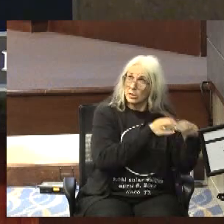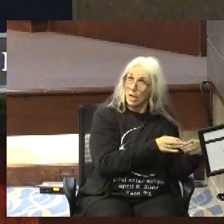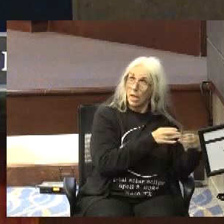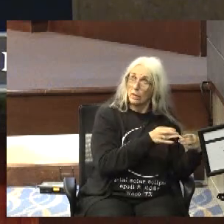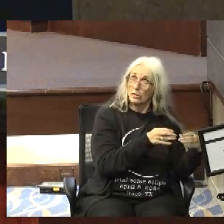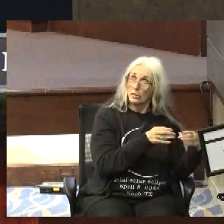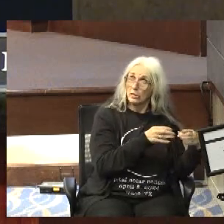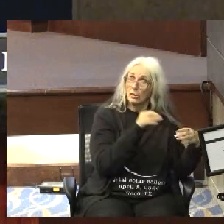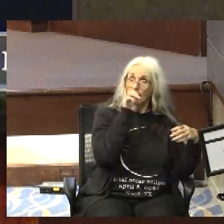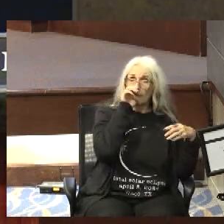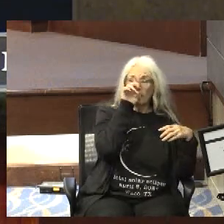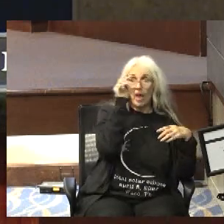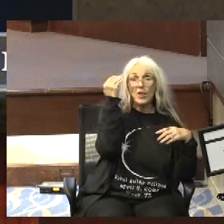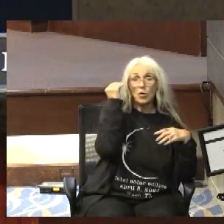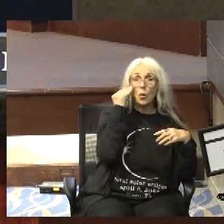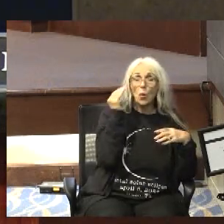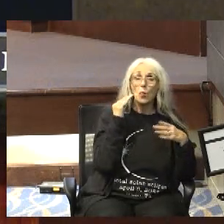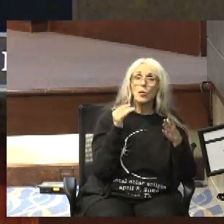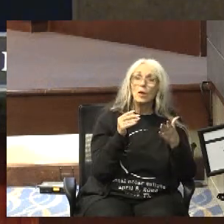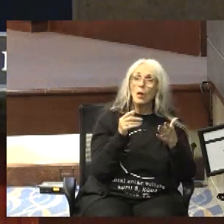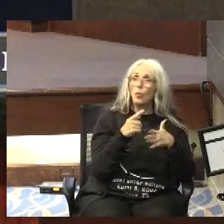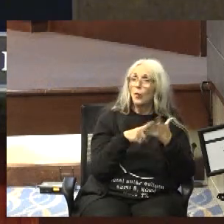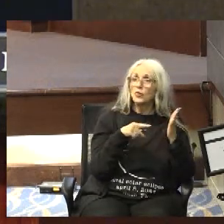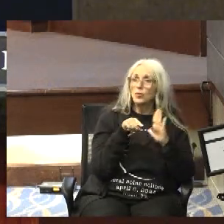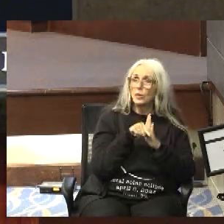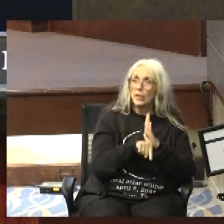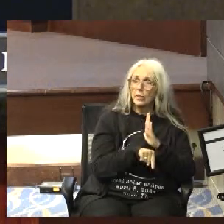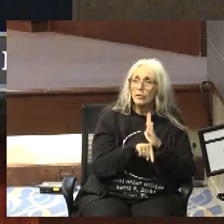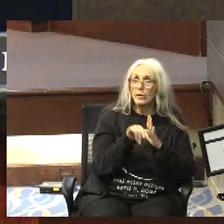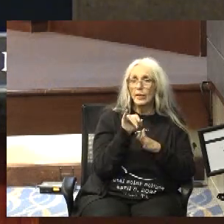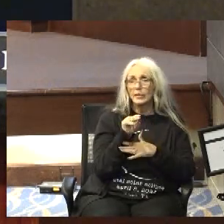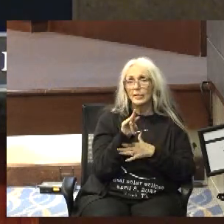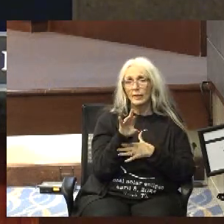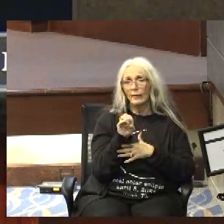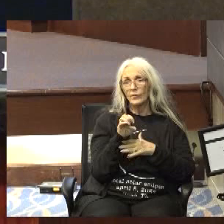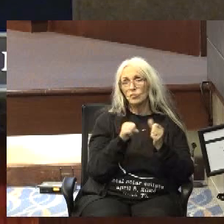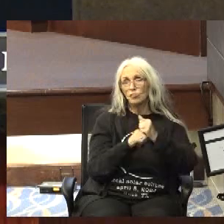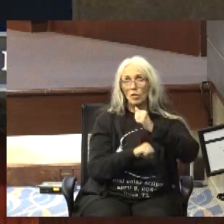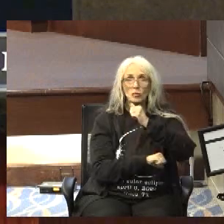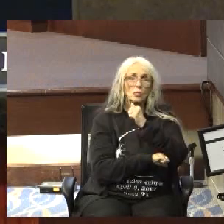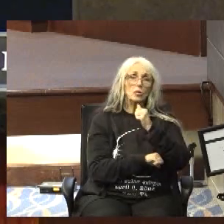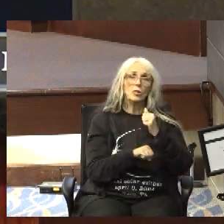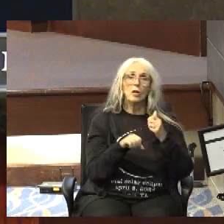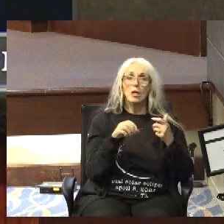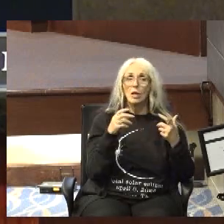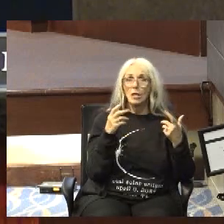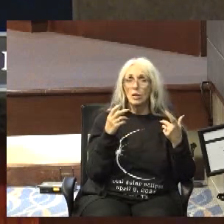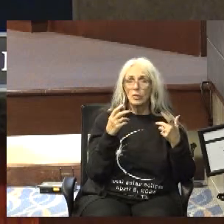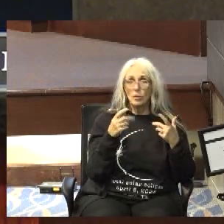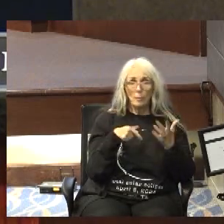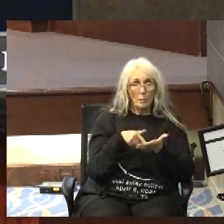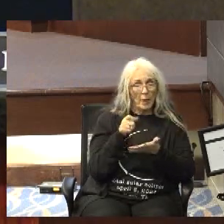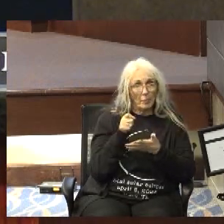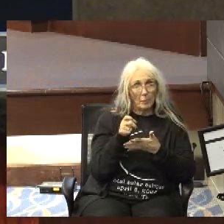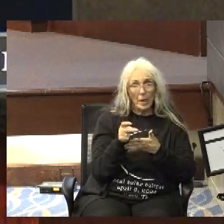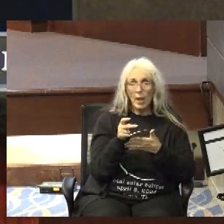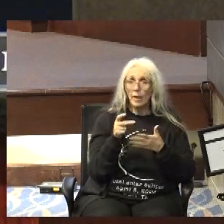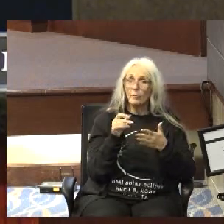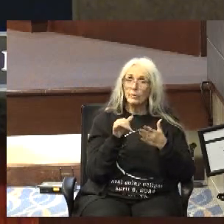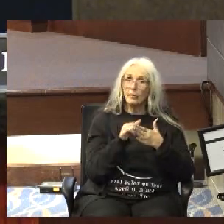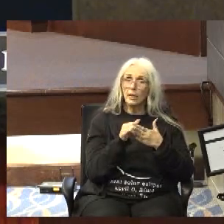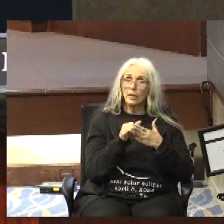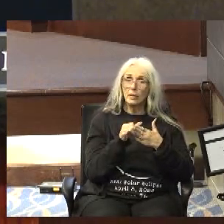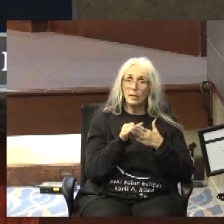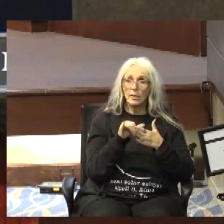been described as an eat what you kill incentive structure. So the reimbursements for the infrastructure